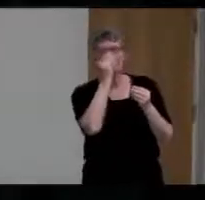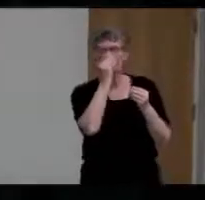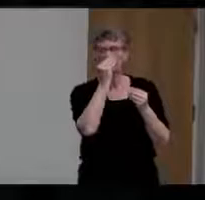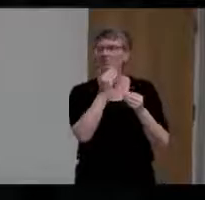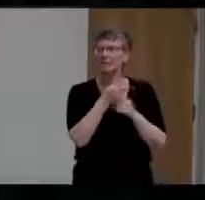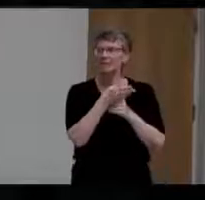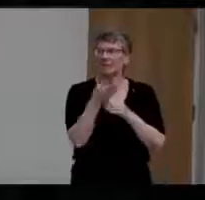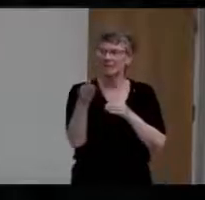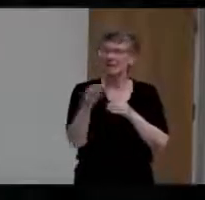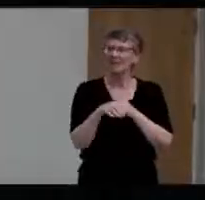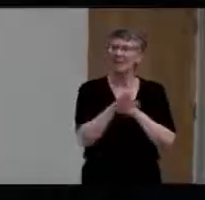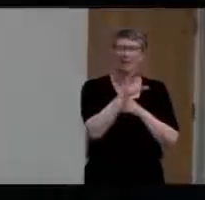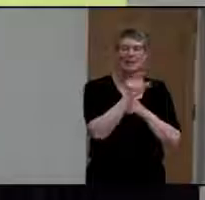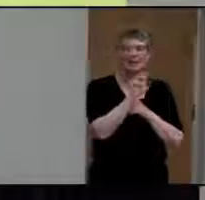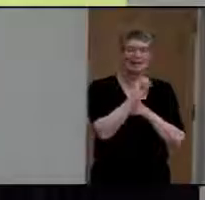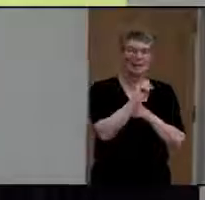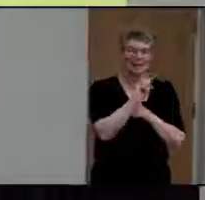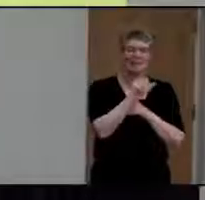Linke. Come on up, Cam.